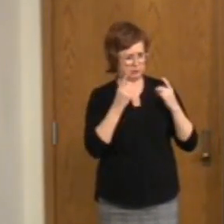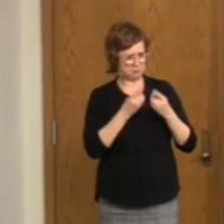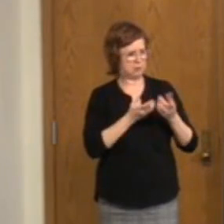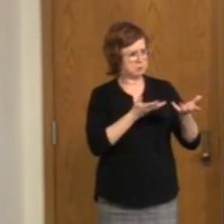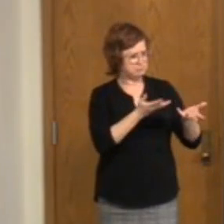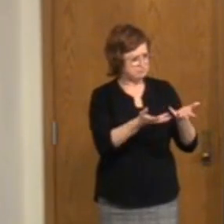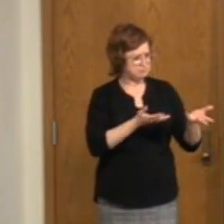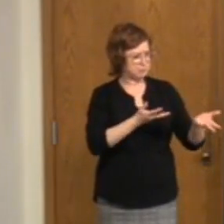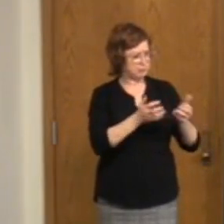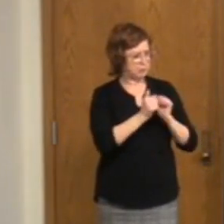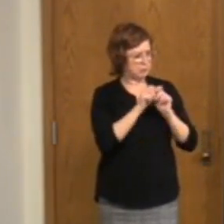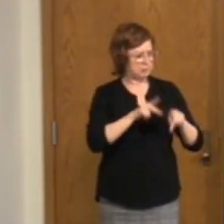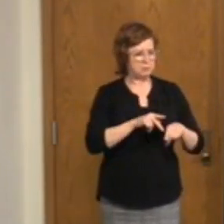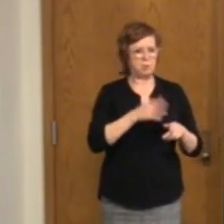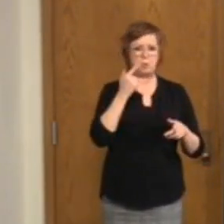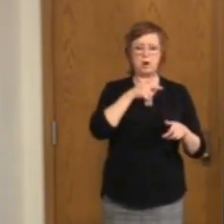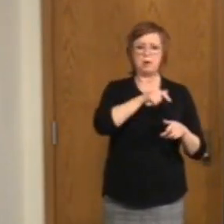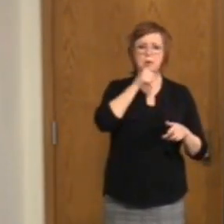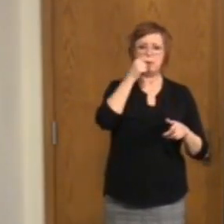those questions, both